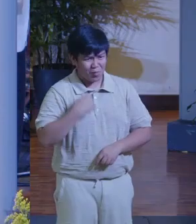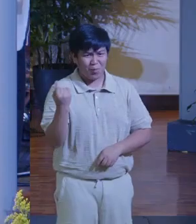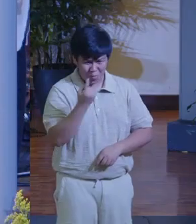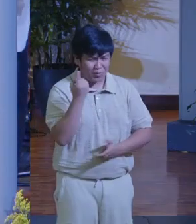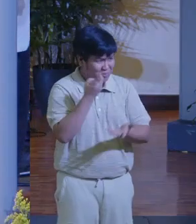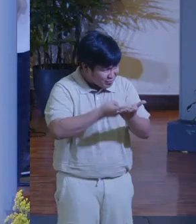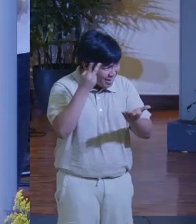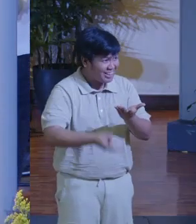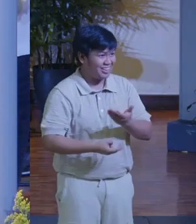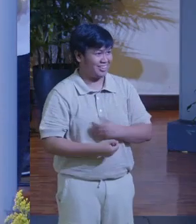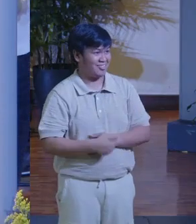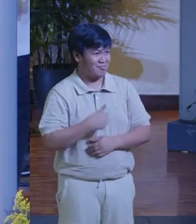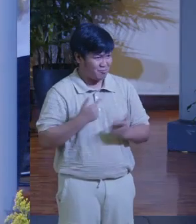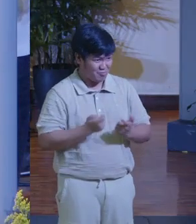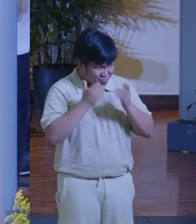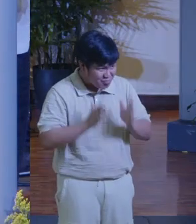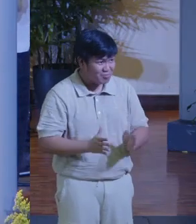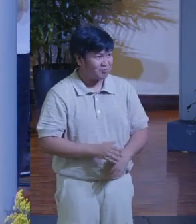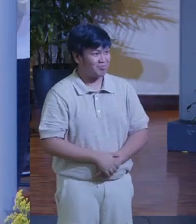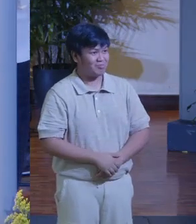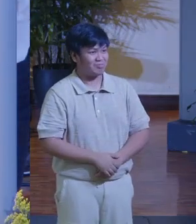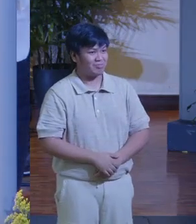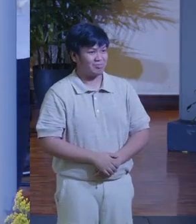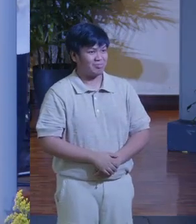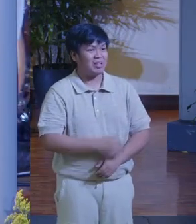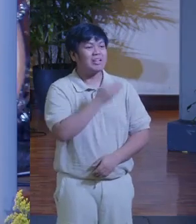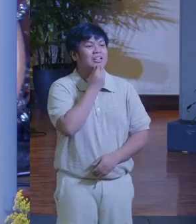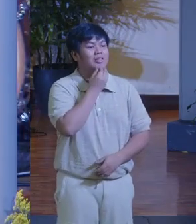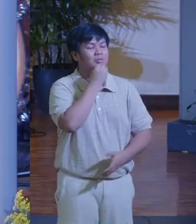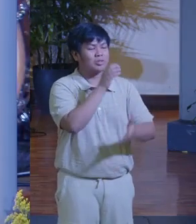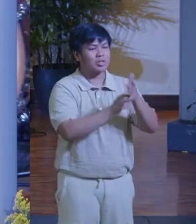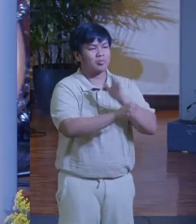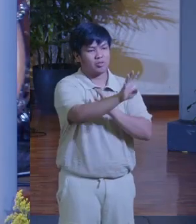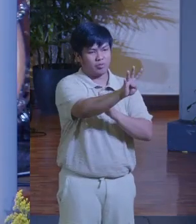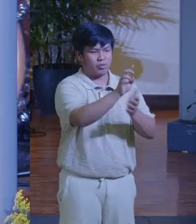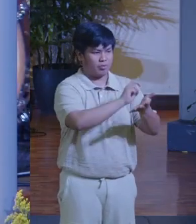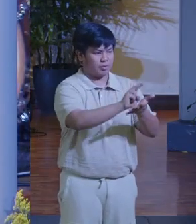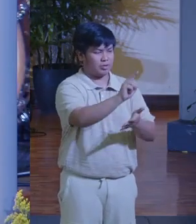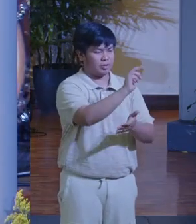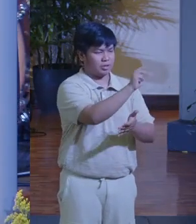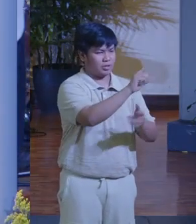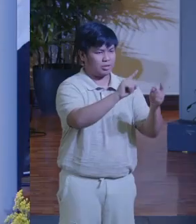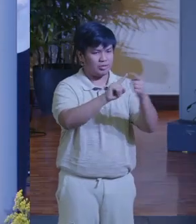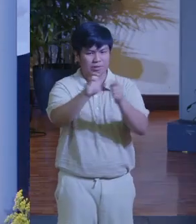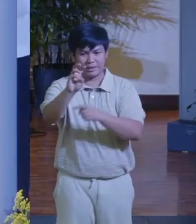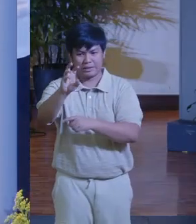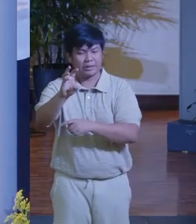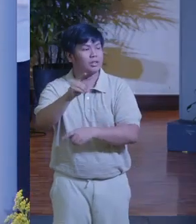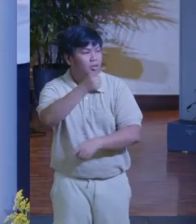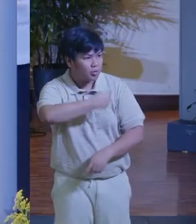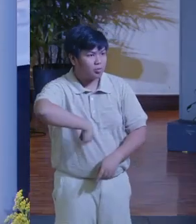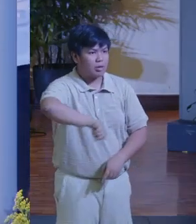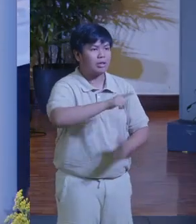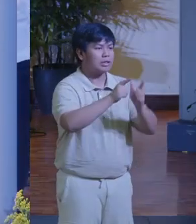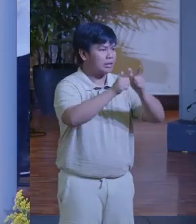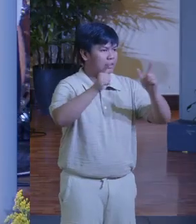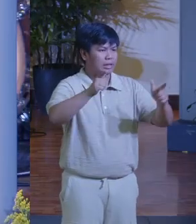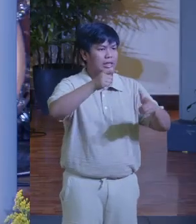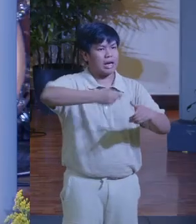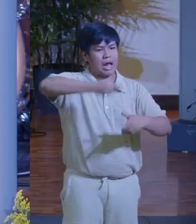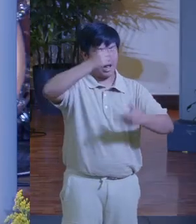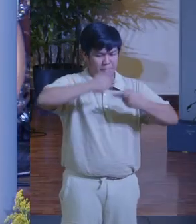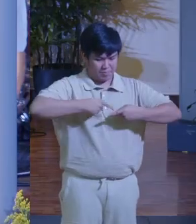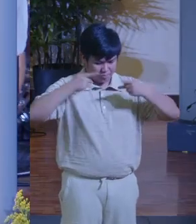Sabi sa Hebrews chapter 4, verses 14 to 16, Since then we have a great high